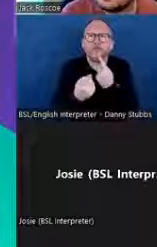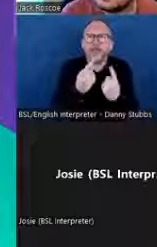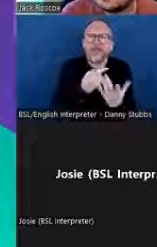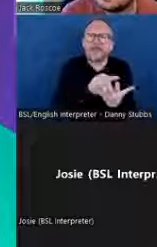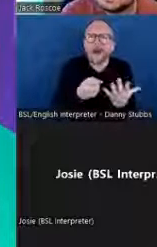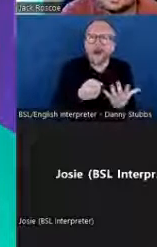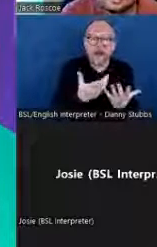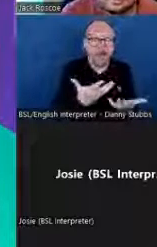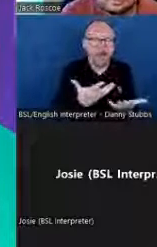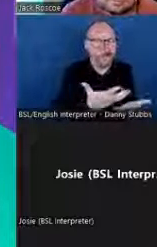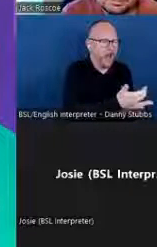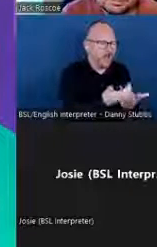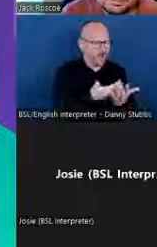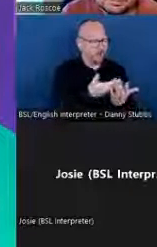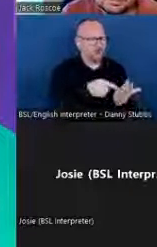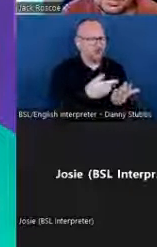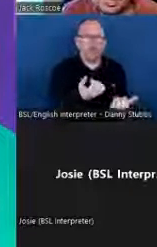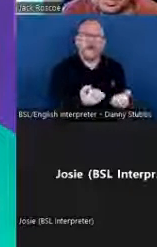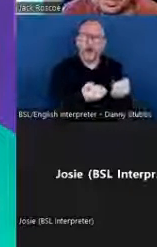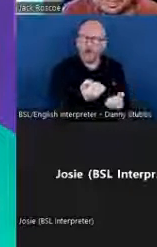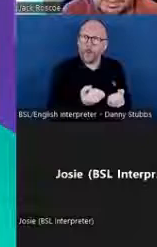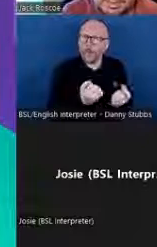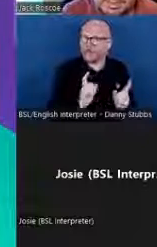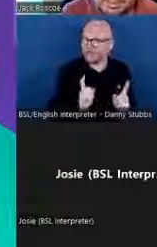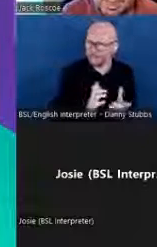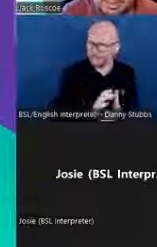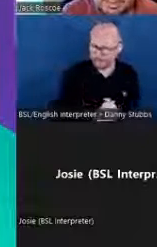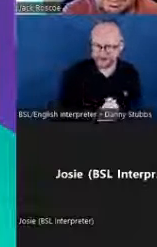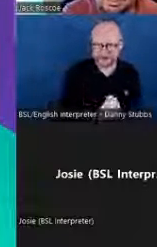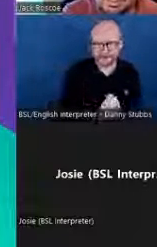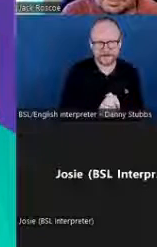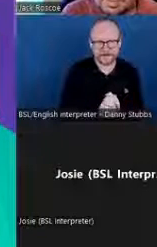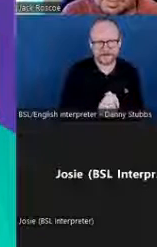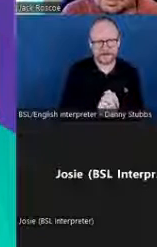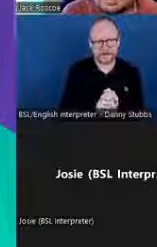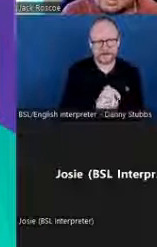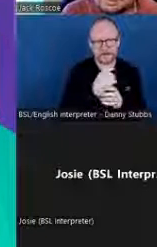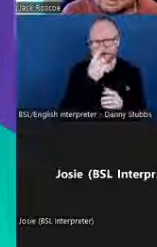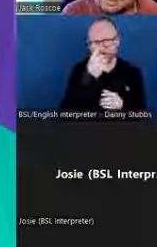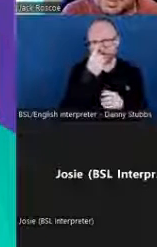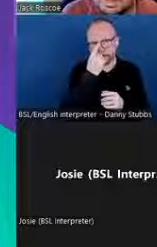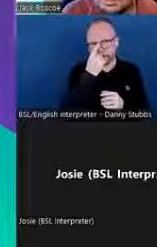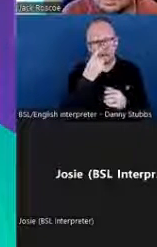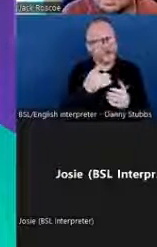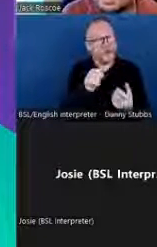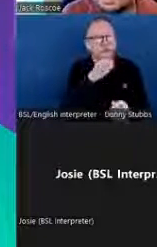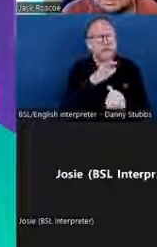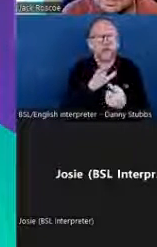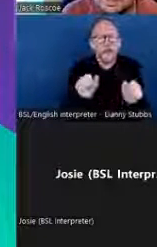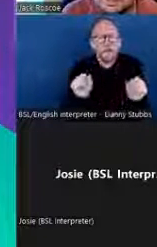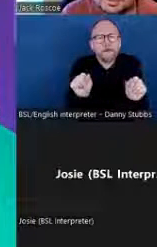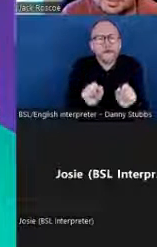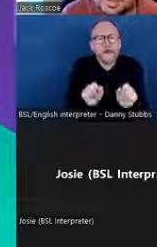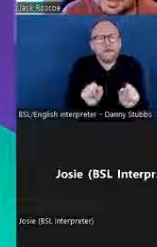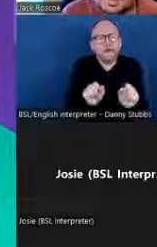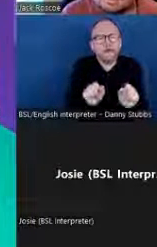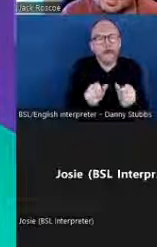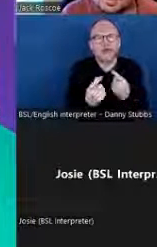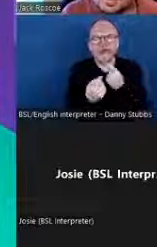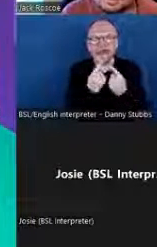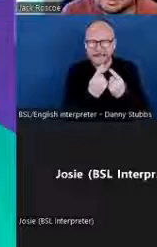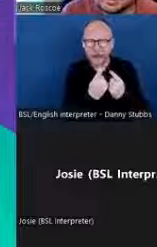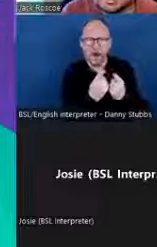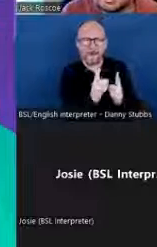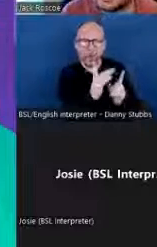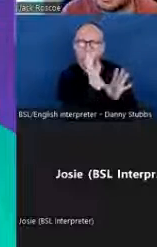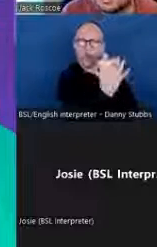for evaluating those. Keeping it limited to the minimum amount of data possible to ask survey respondents, rather